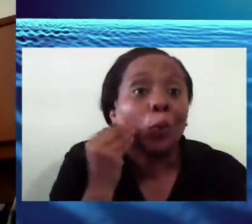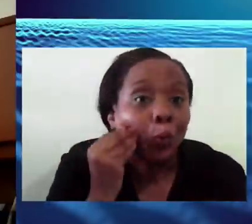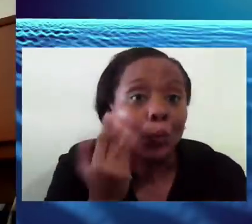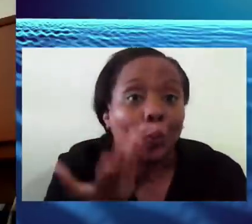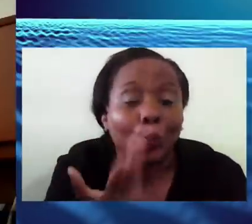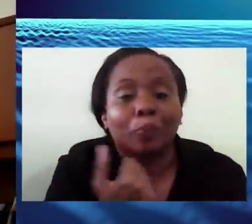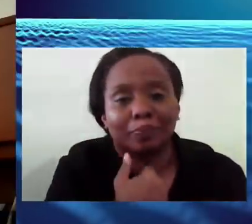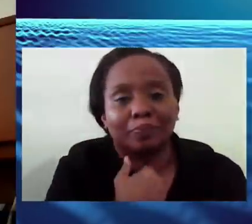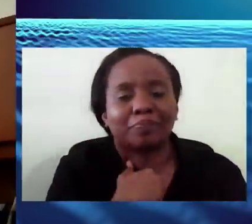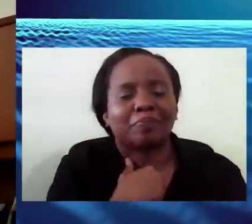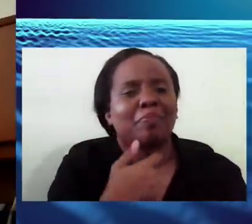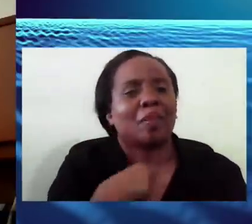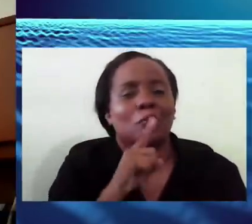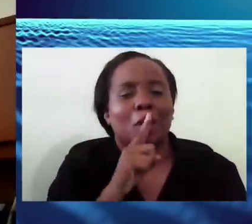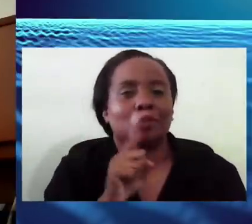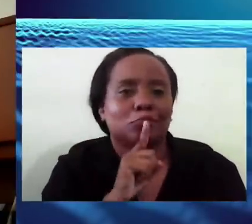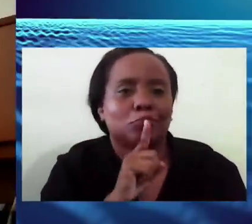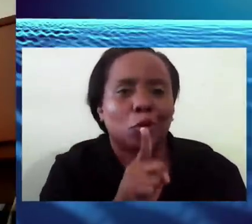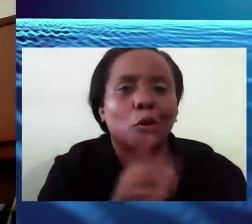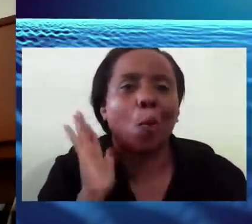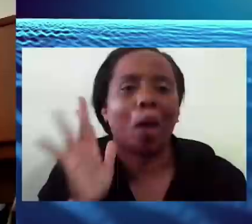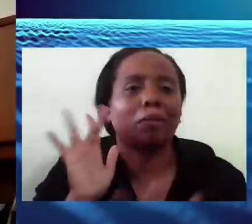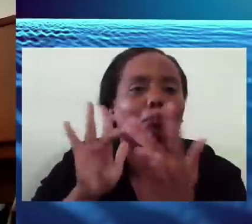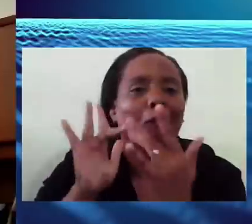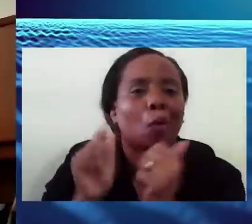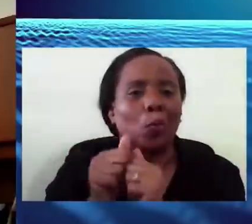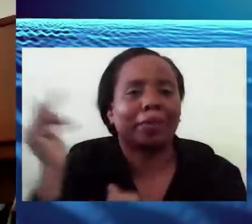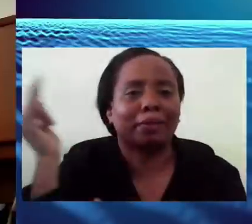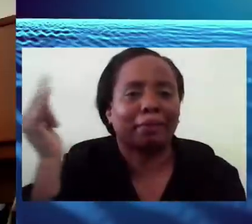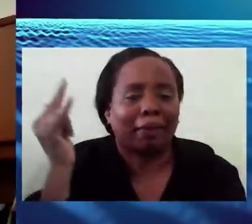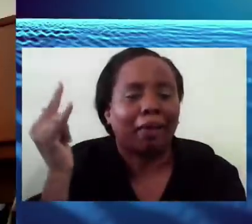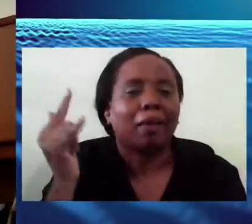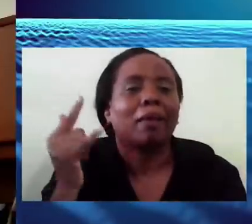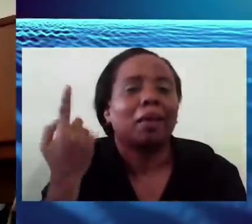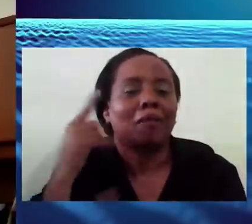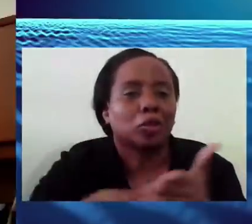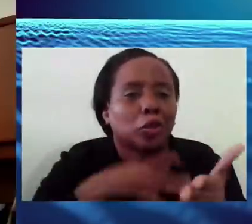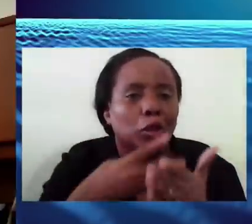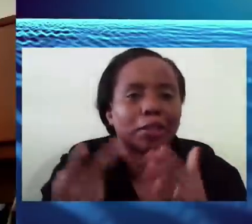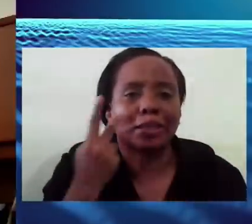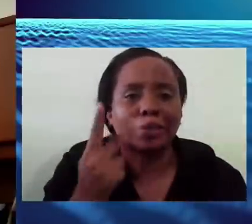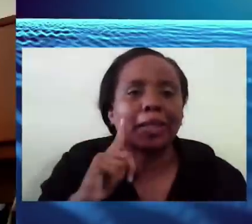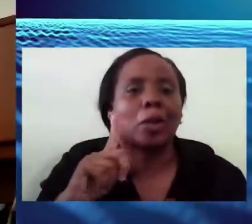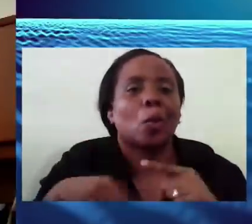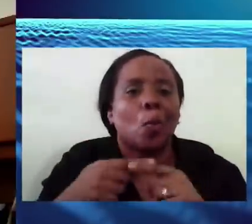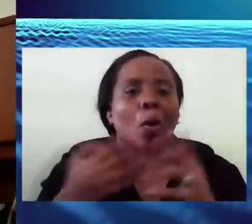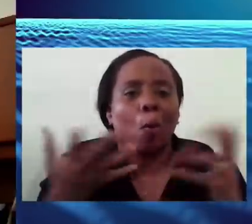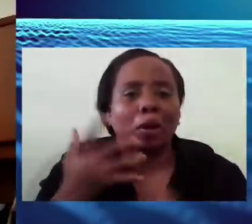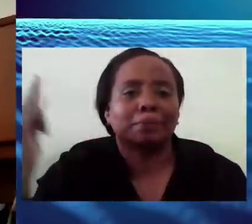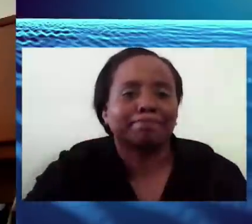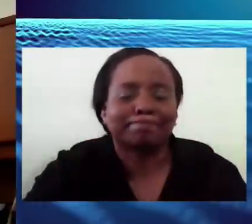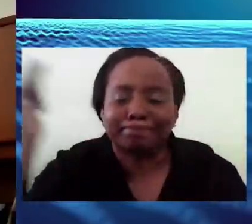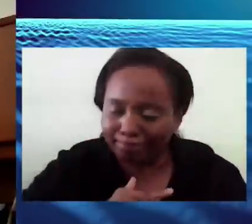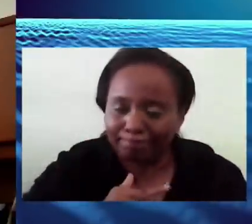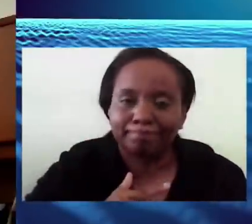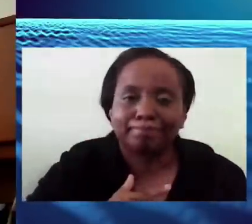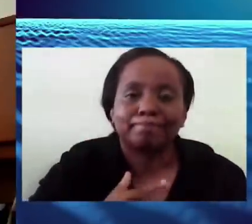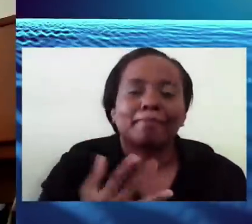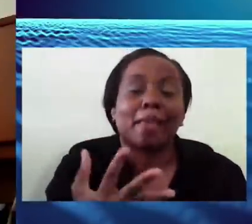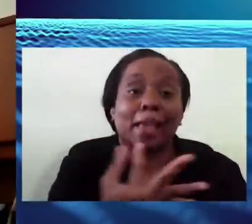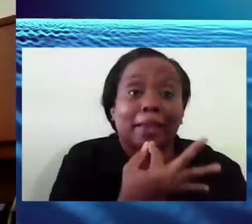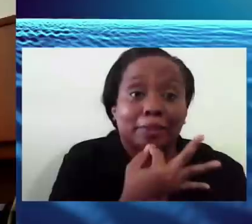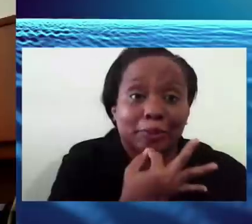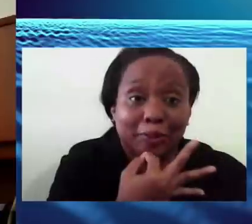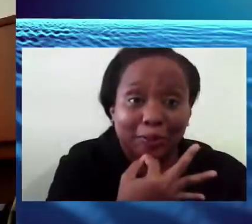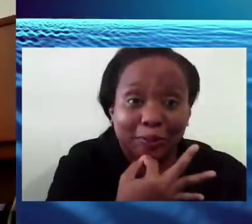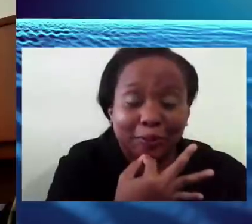so I'm sure that they will be making contact with their airlines, giving an indication that they would wish to be made put on the one of the first